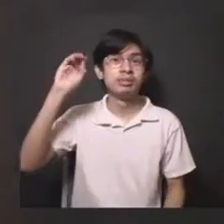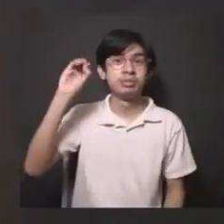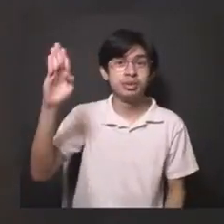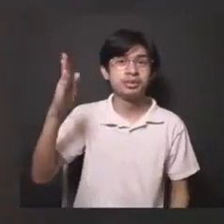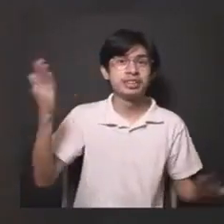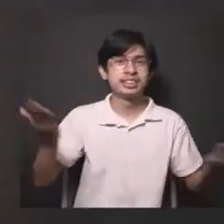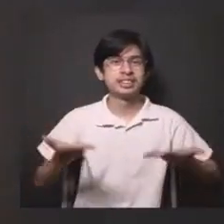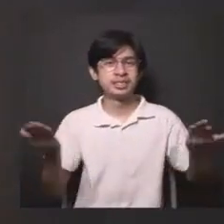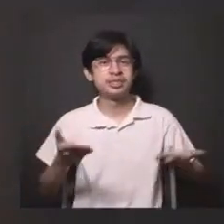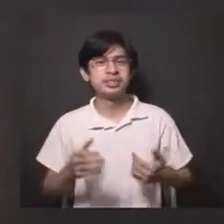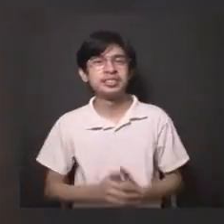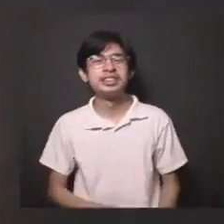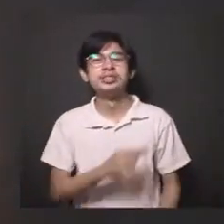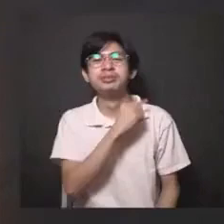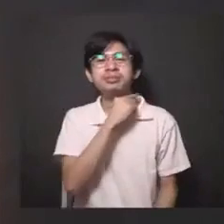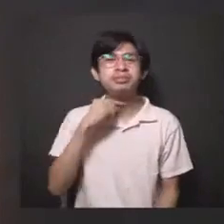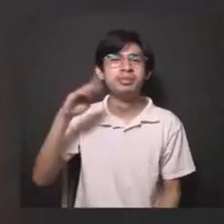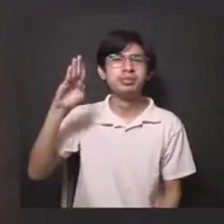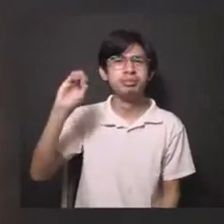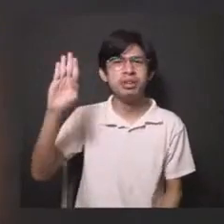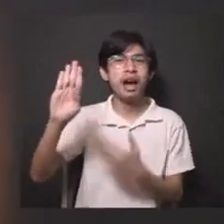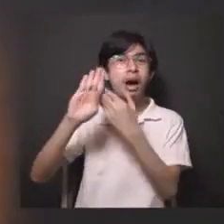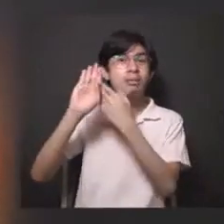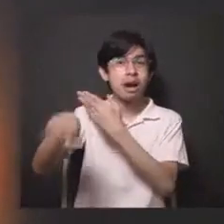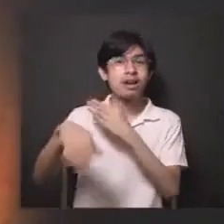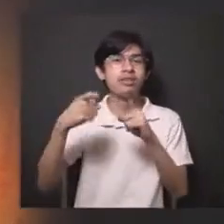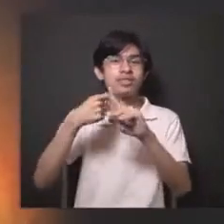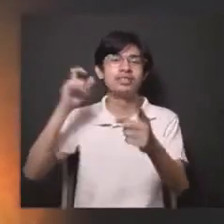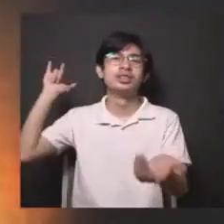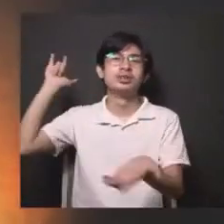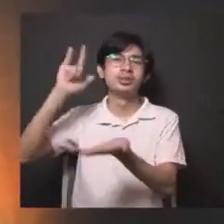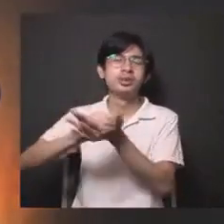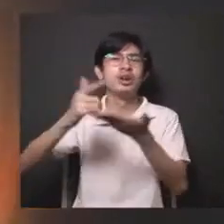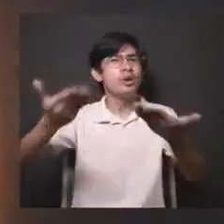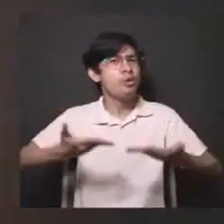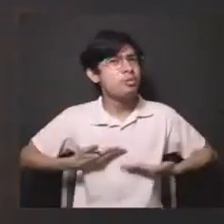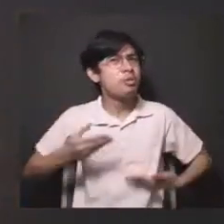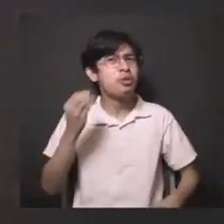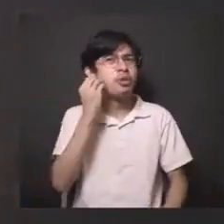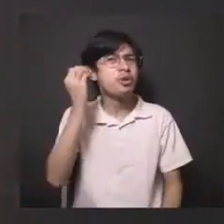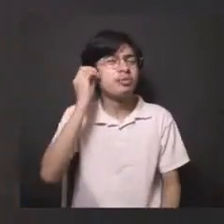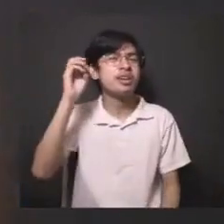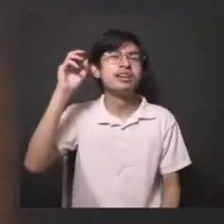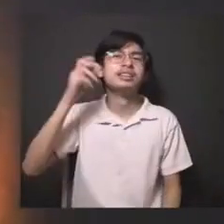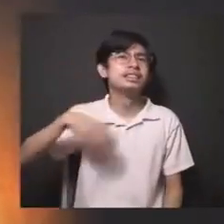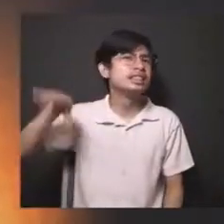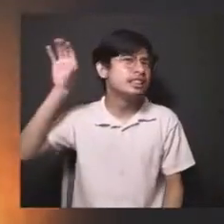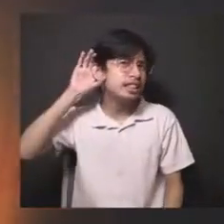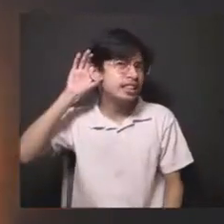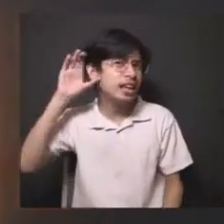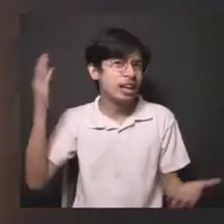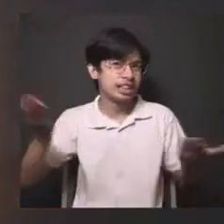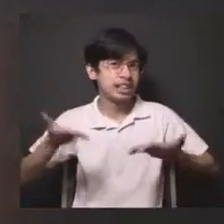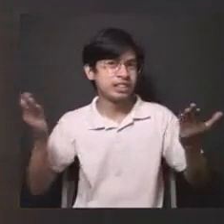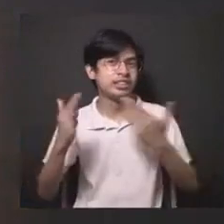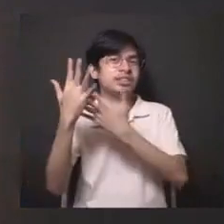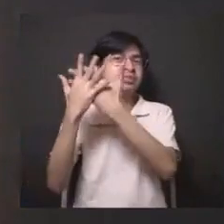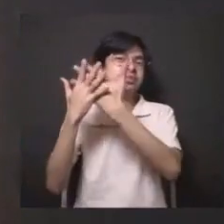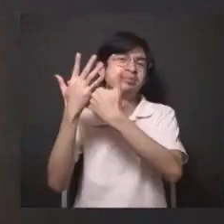back. Welcome home, Father Bob. I know you can hear us. Father Bob is actually hearing confessions starting now. So let's stay a